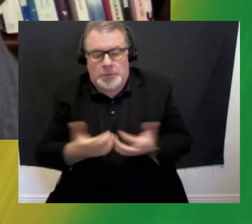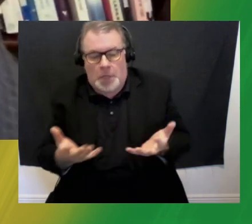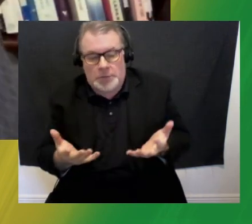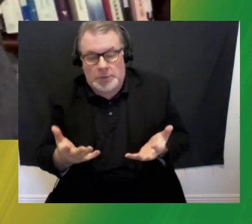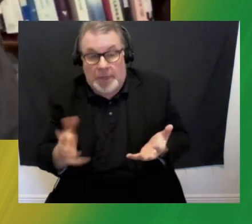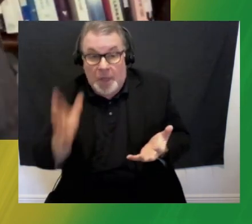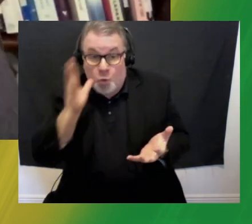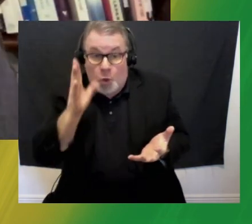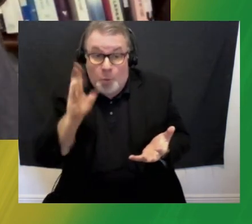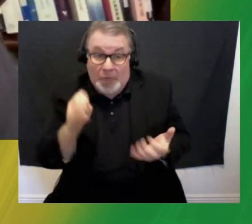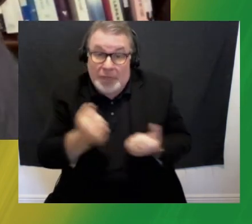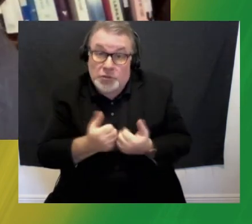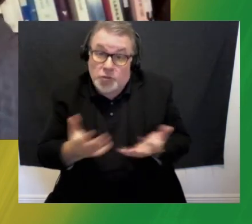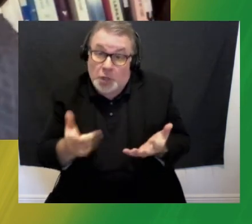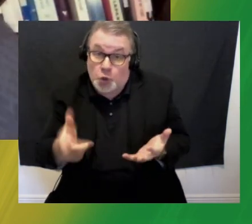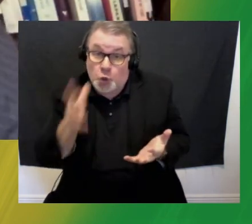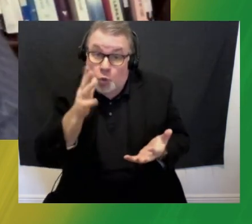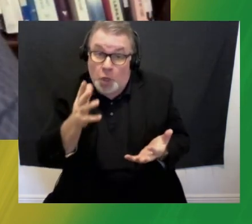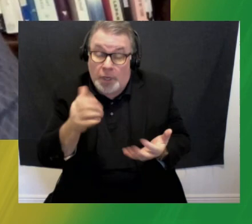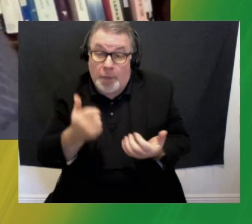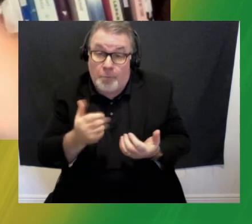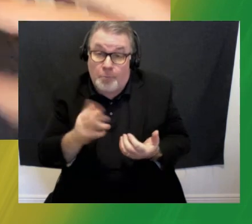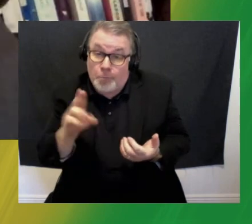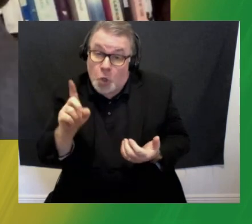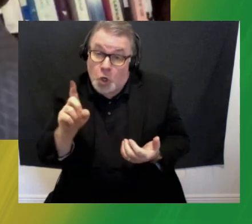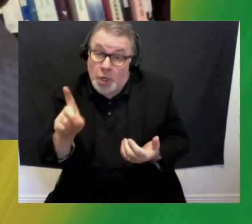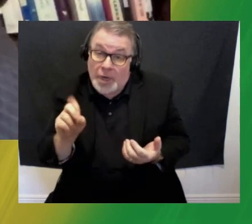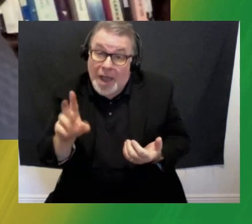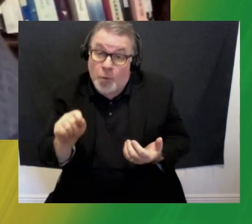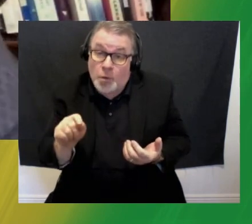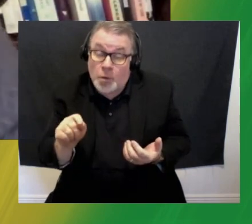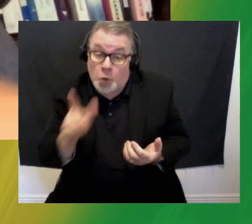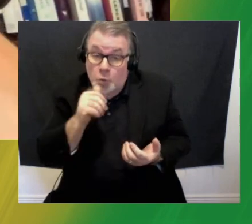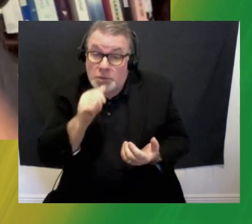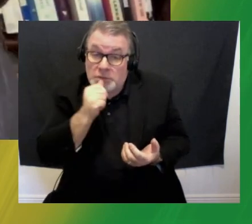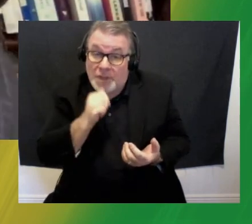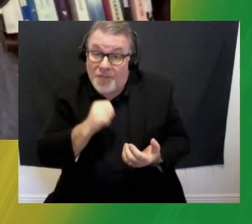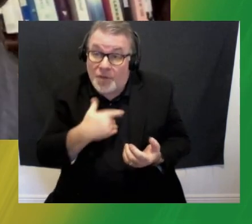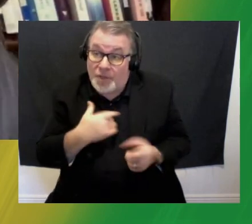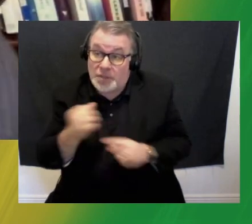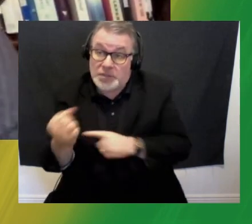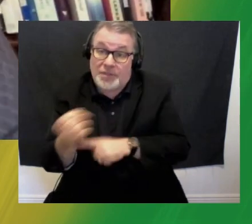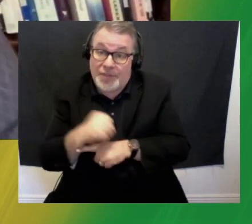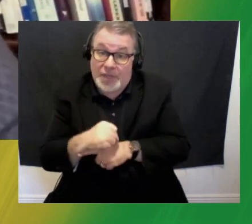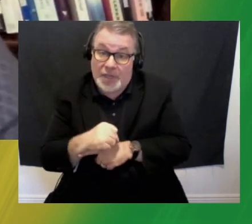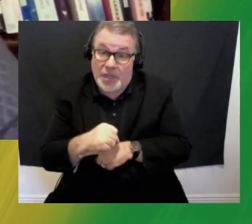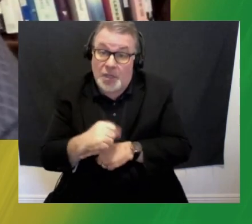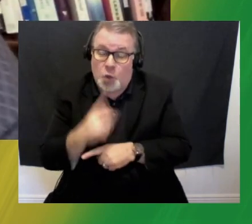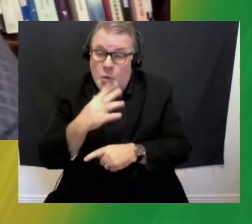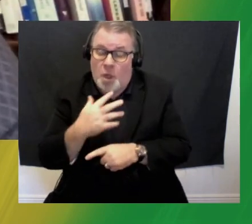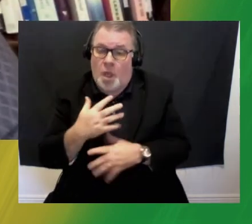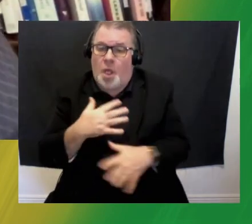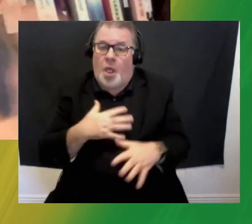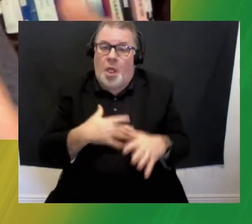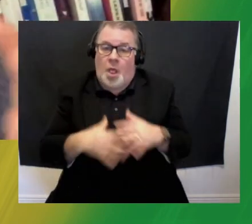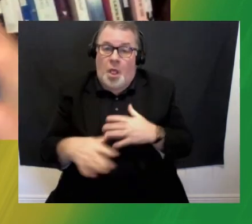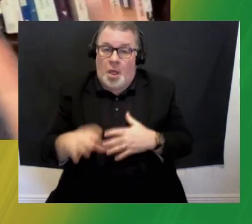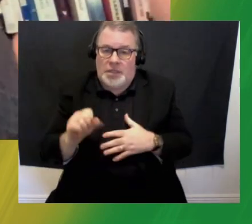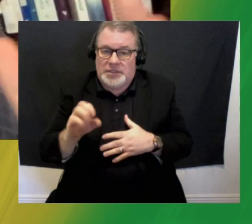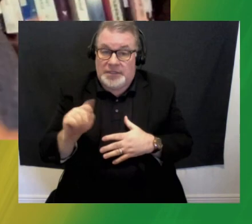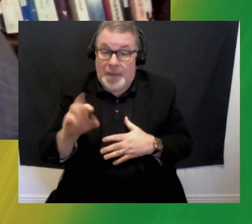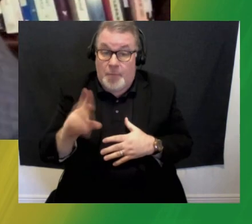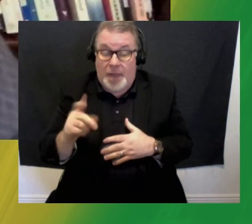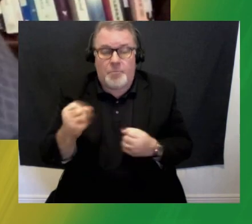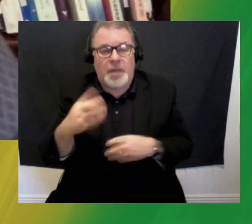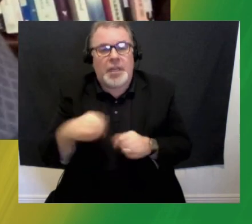be exhausting and you will get burned out and you will suffer defeat and you will suffer setback. Many years ago when I was in